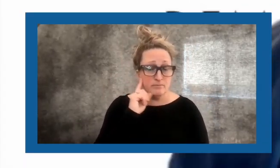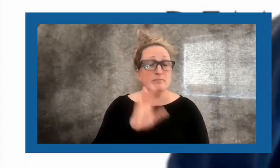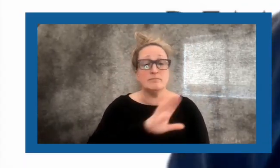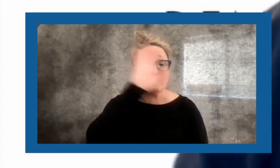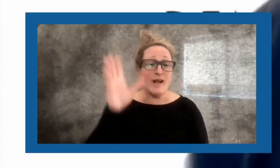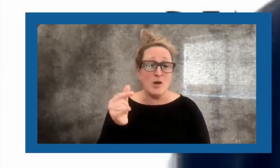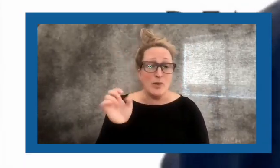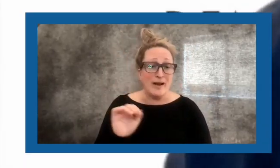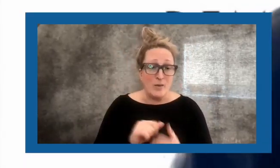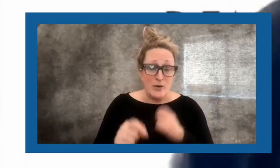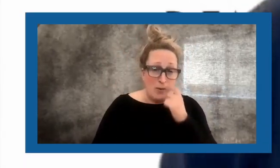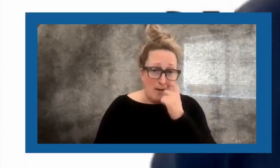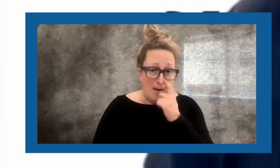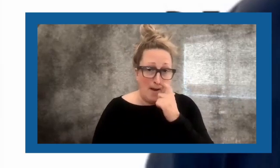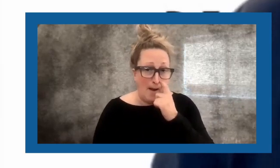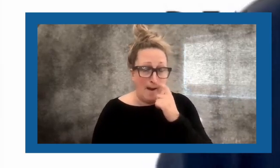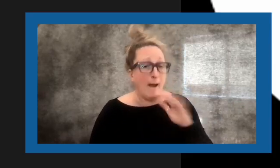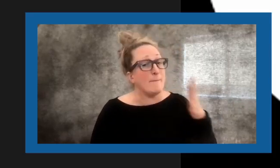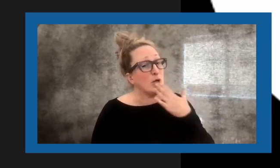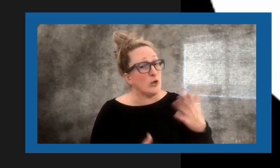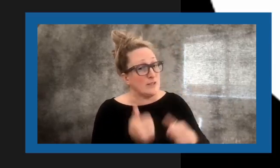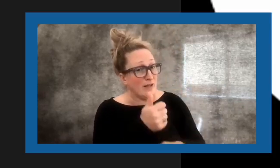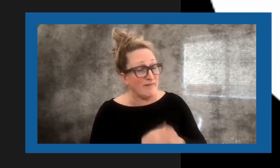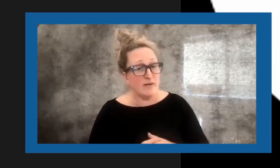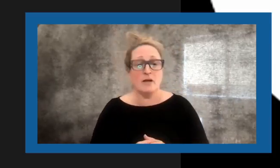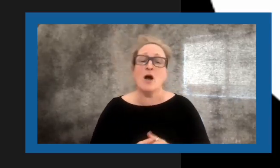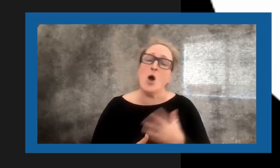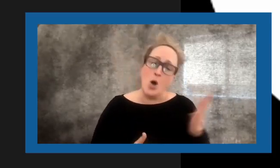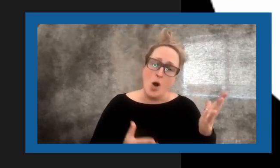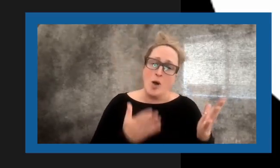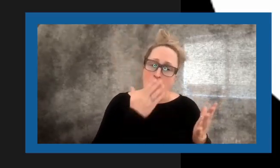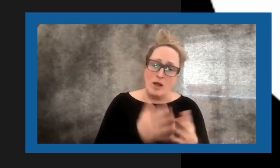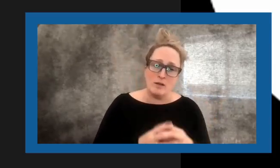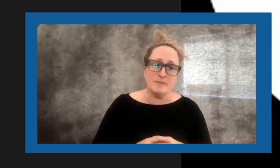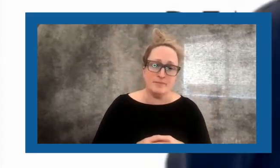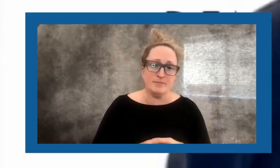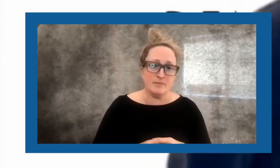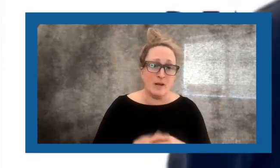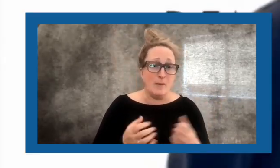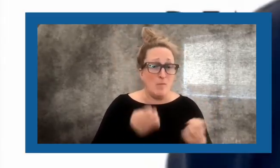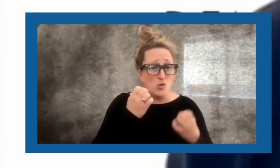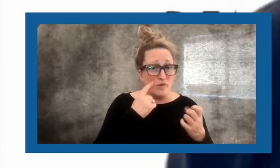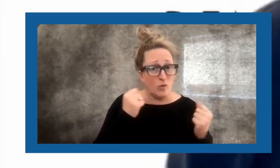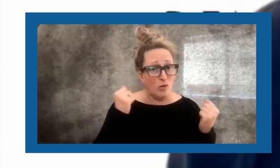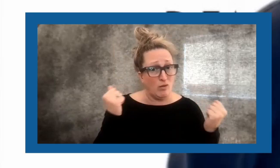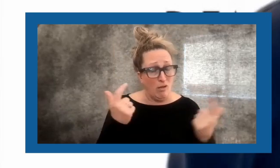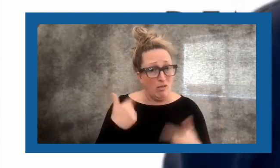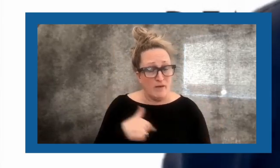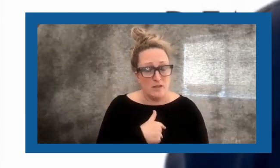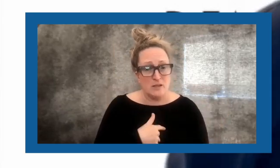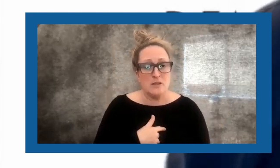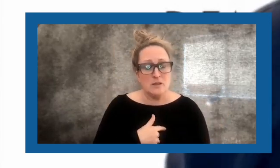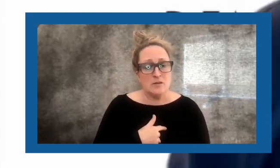Hi, Gwen. How are you? I'm pretty good. Yourself? Oh, well. It's emotional for all of us.